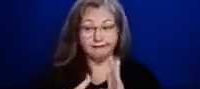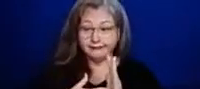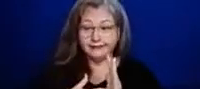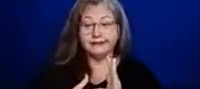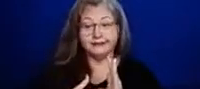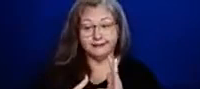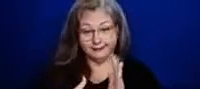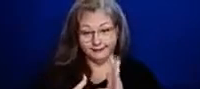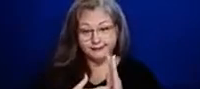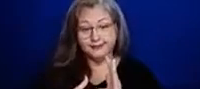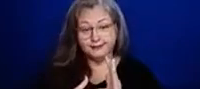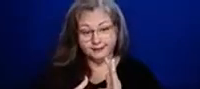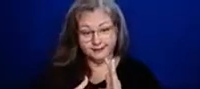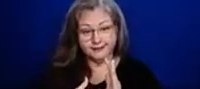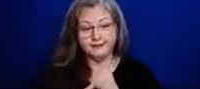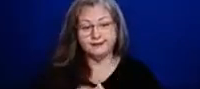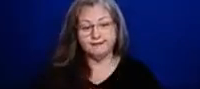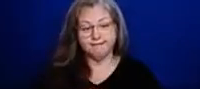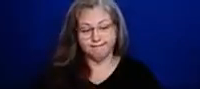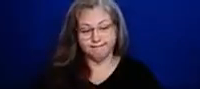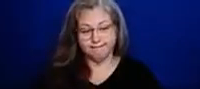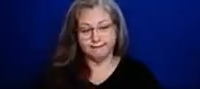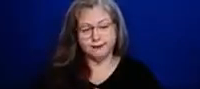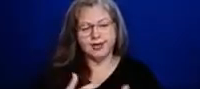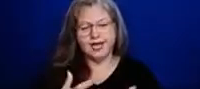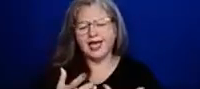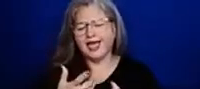As many women do, yes. And